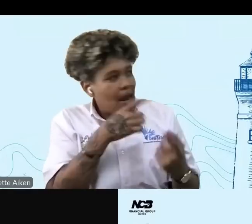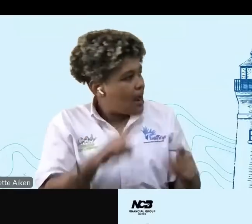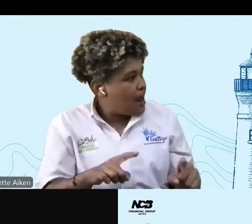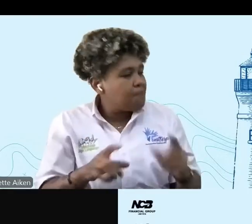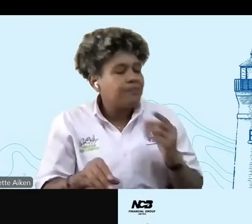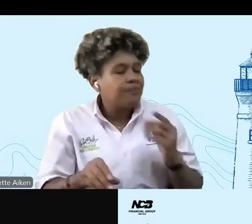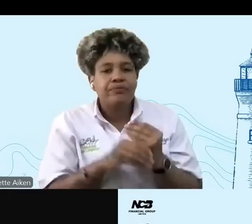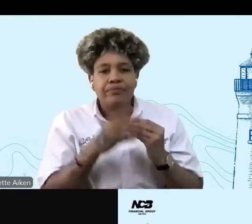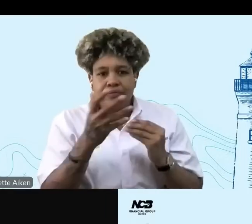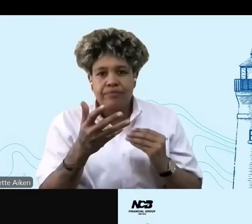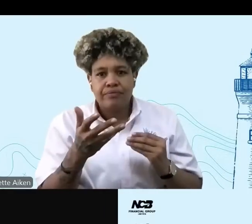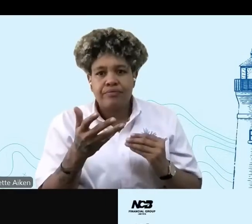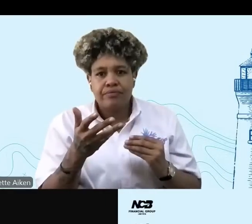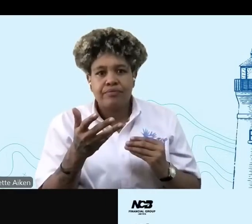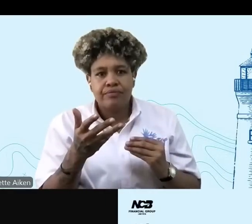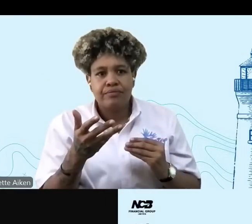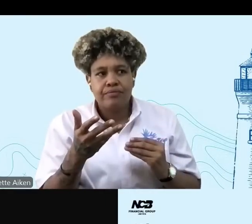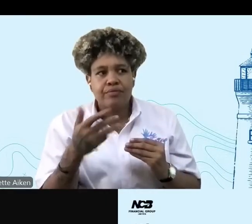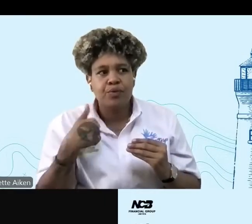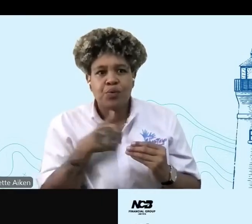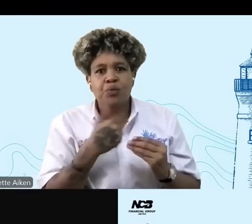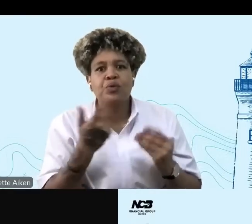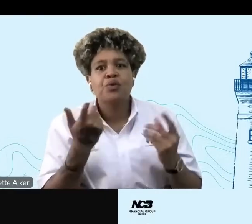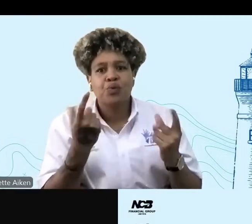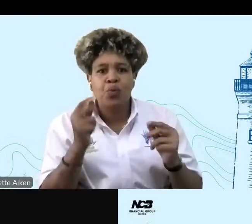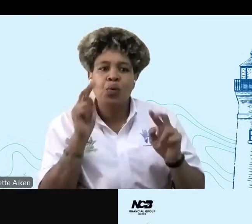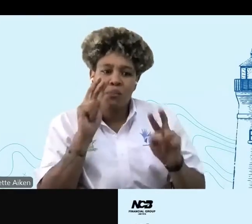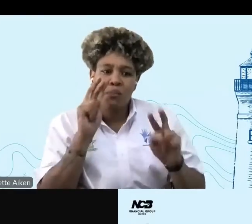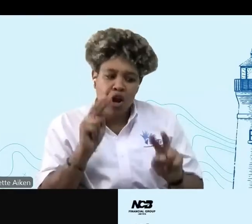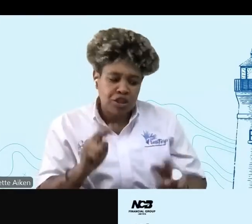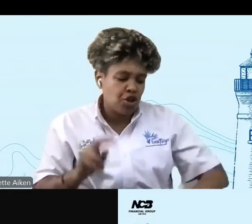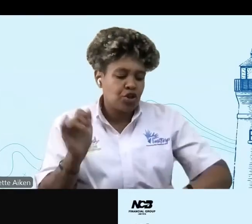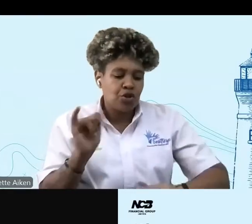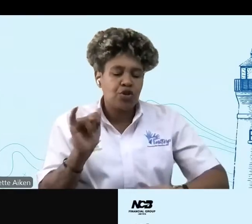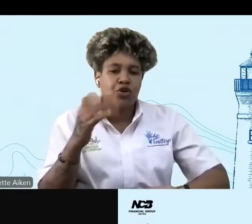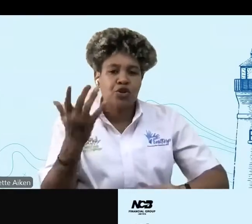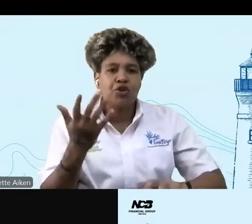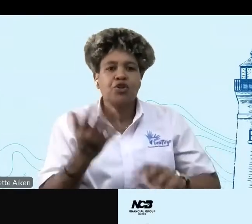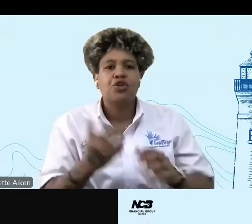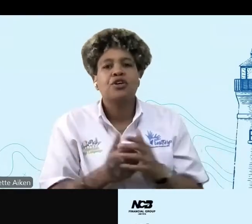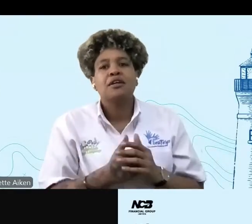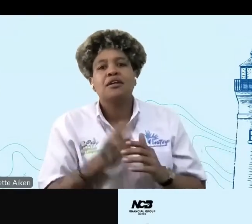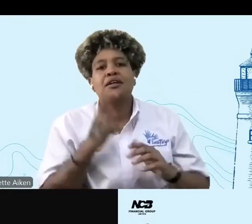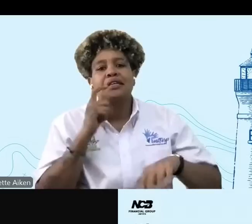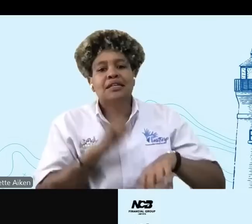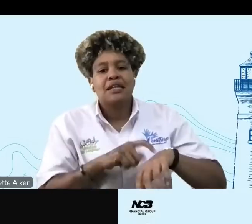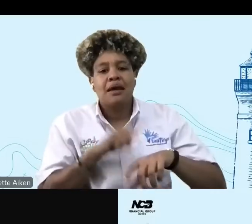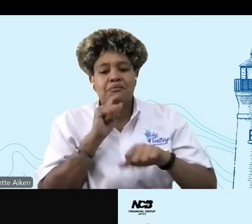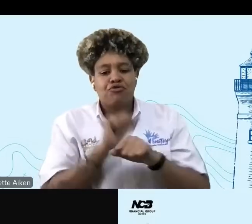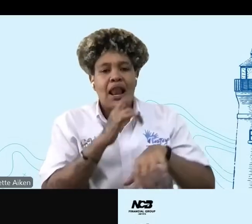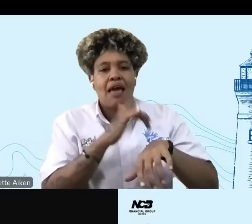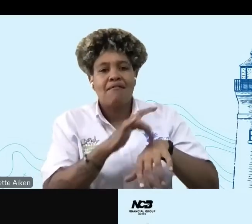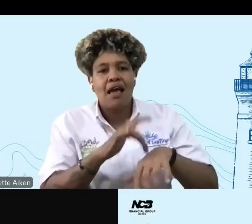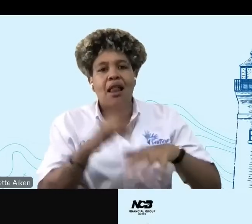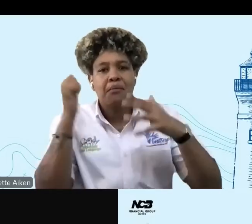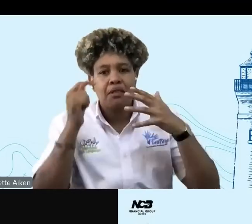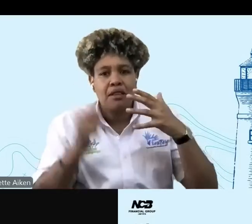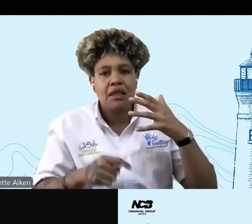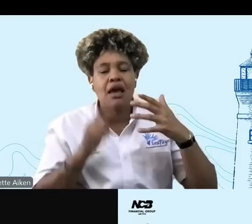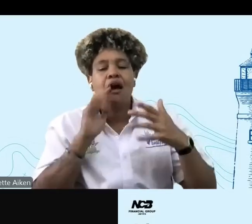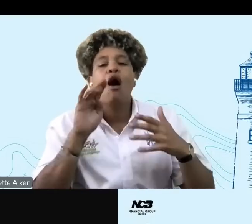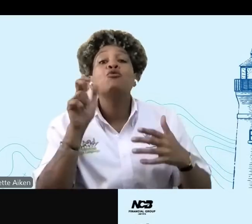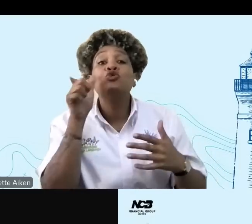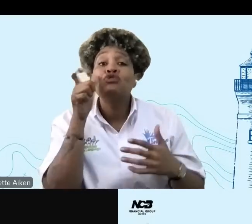And then we do monitor, of course, uptime, availability, etc. And as Bruce